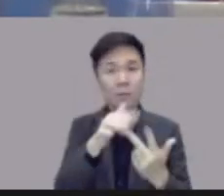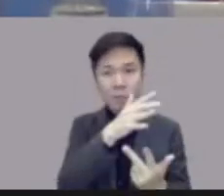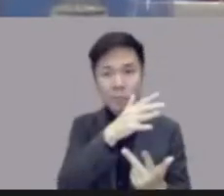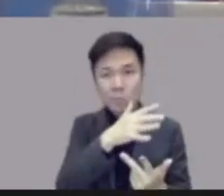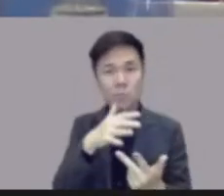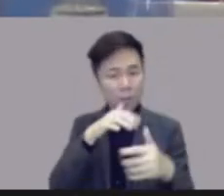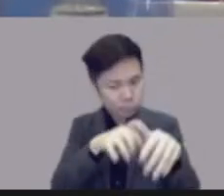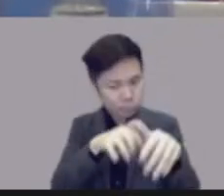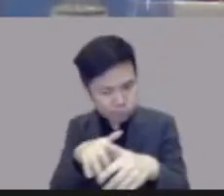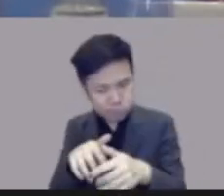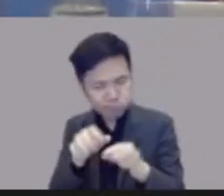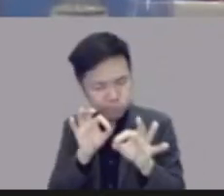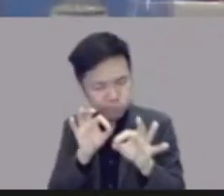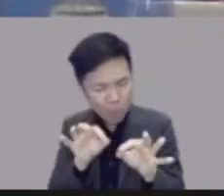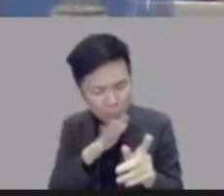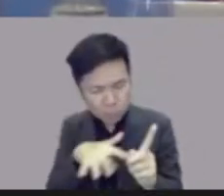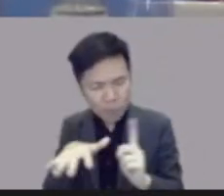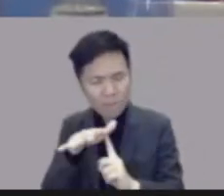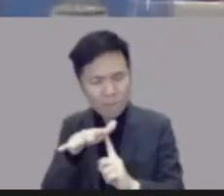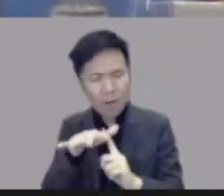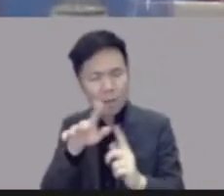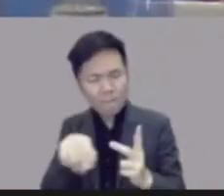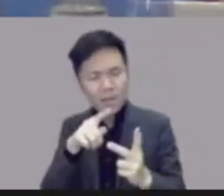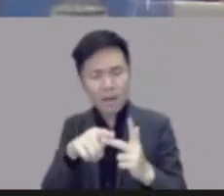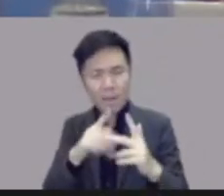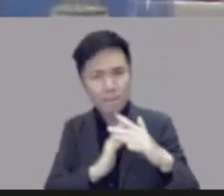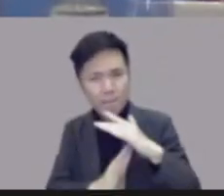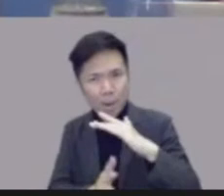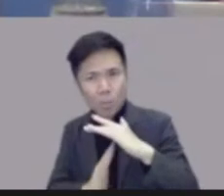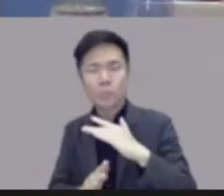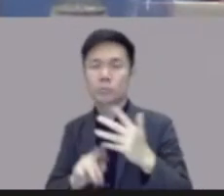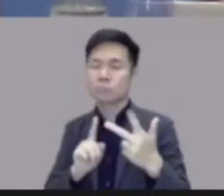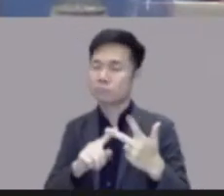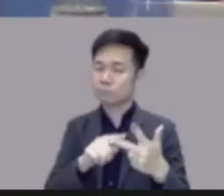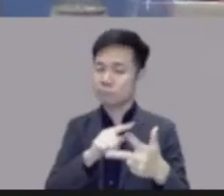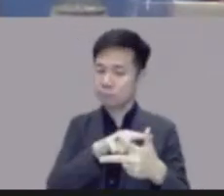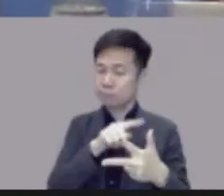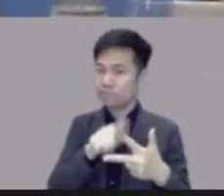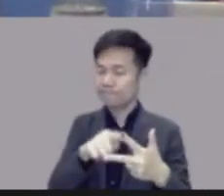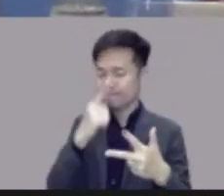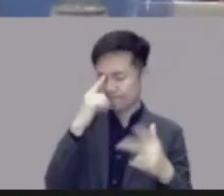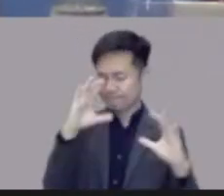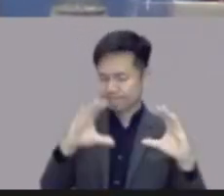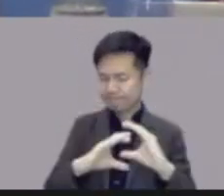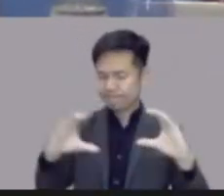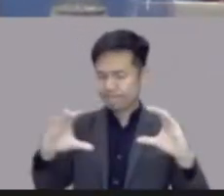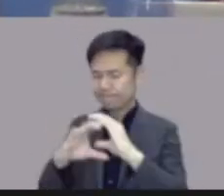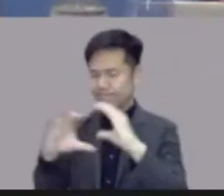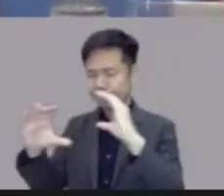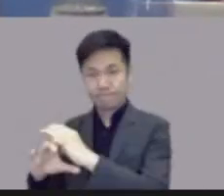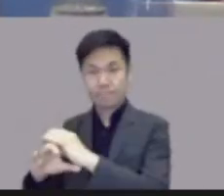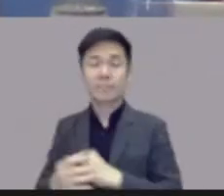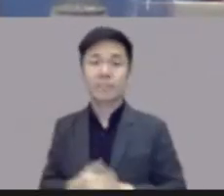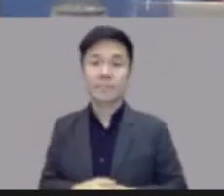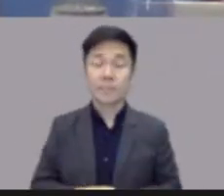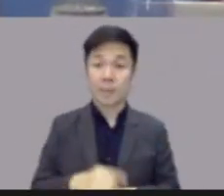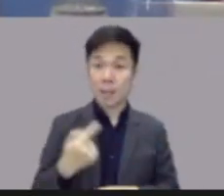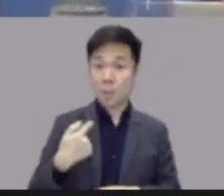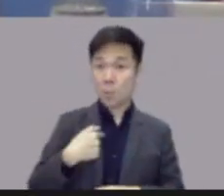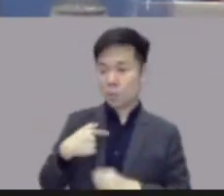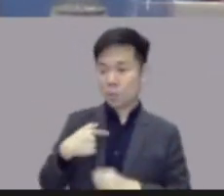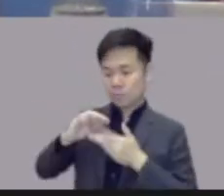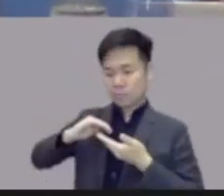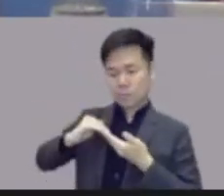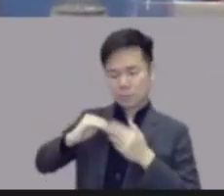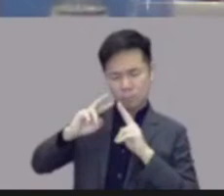mobility and migration as part of its direct country support the regional Coalition conducted a joint Mission uh in recent months to